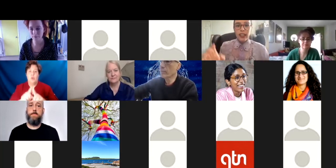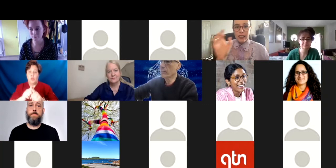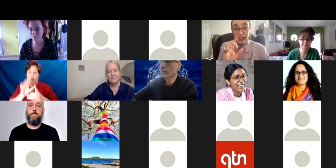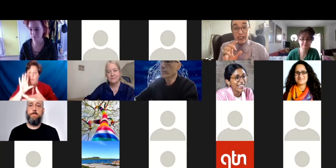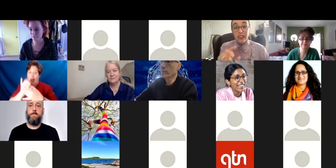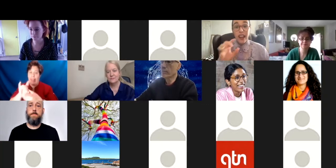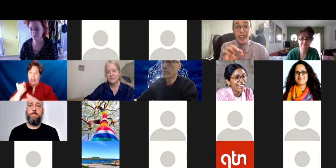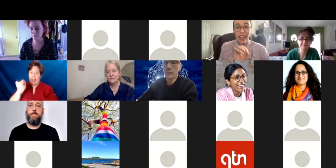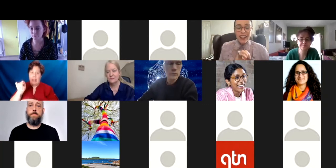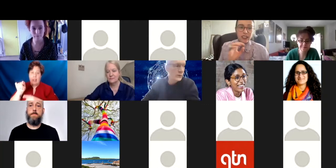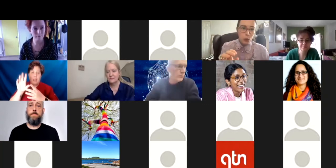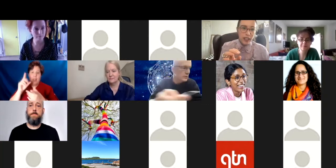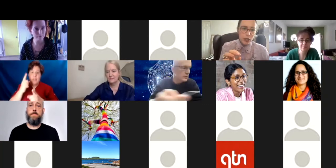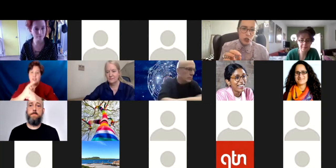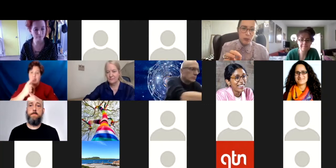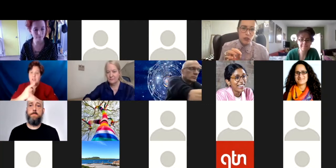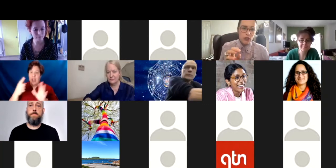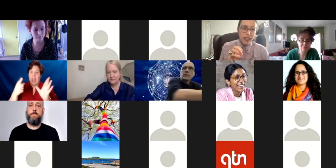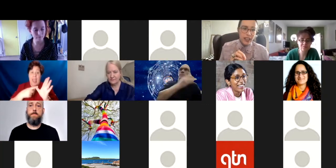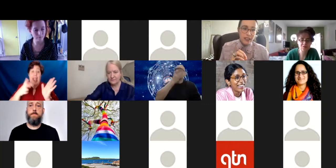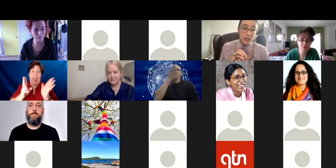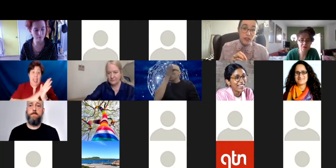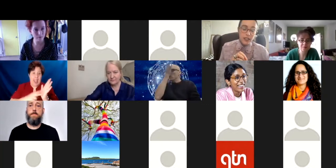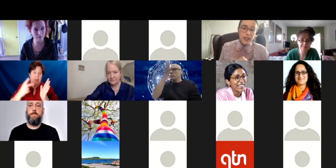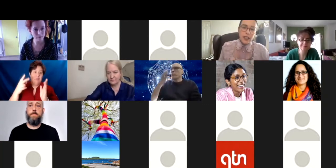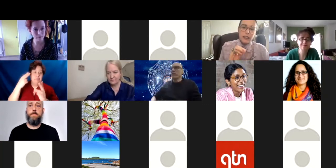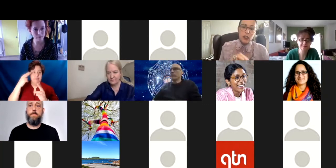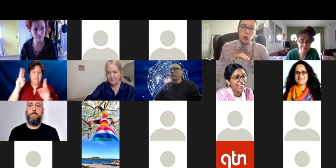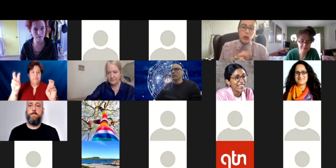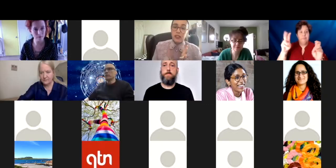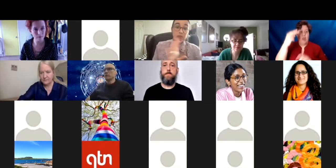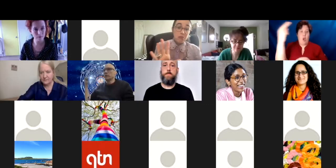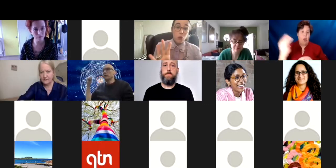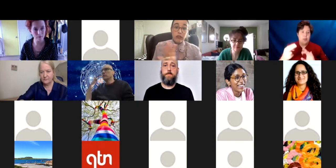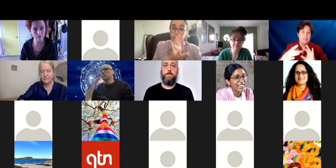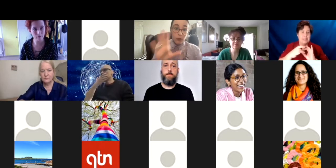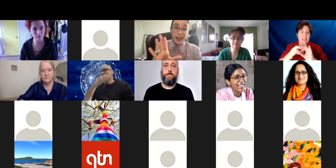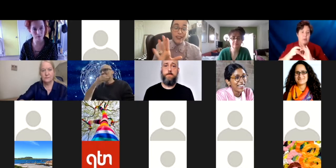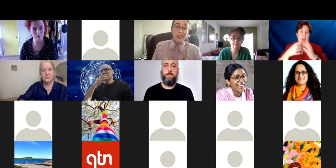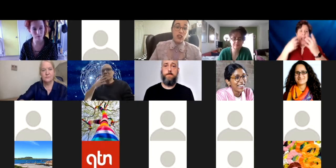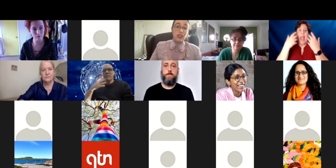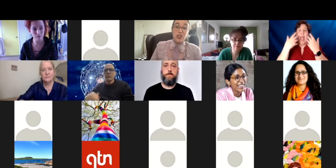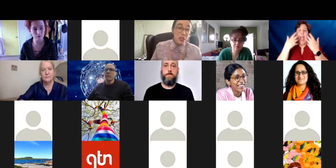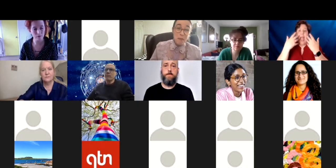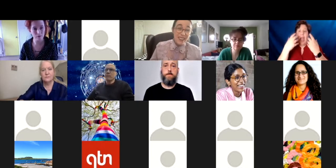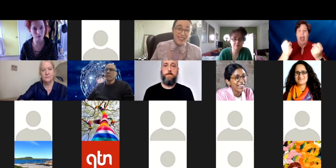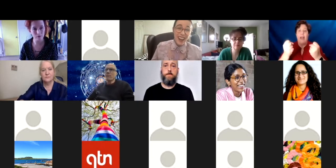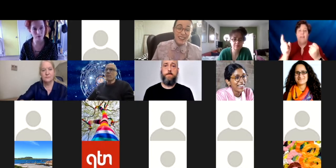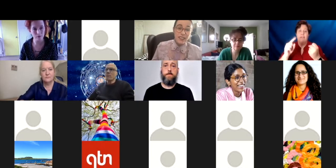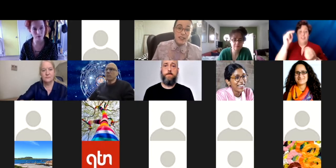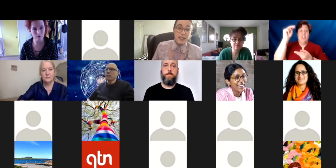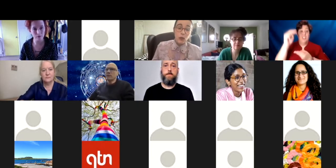on still AN, the one I mentioned before of the artist fees. They do is, from my research, the